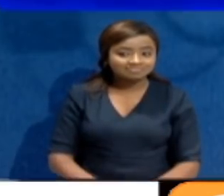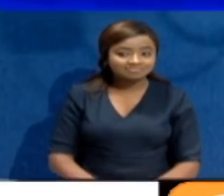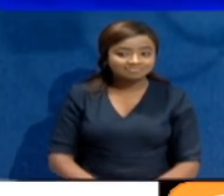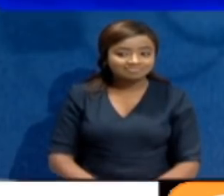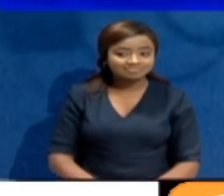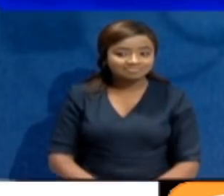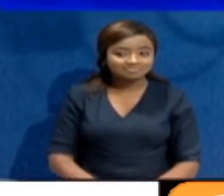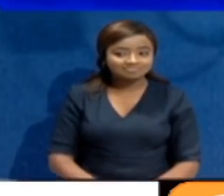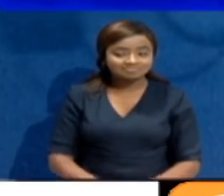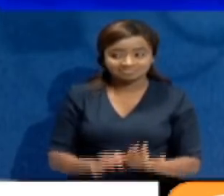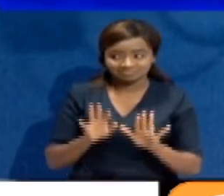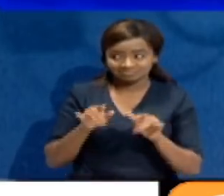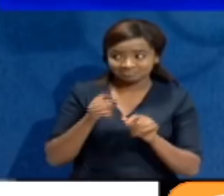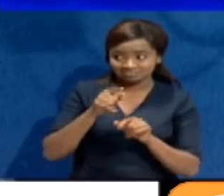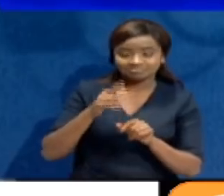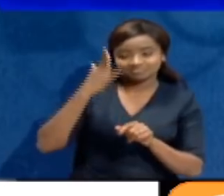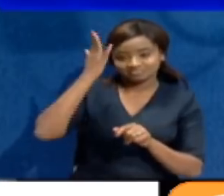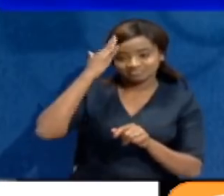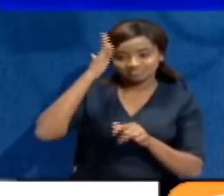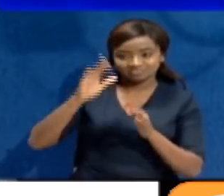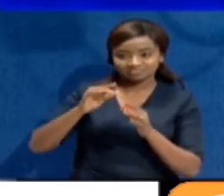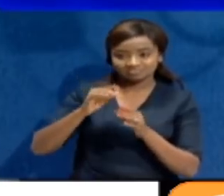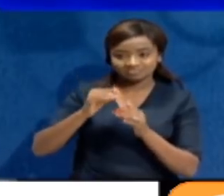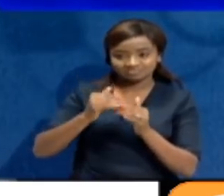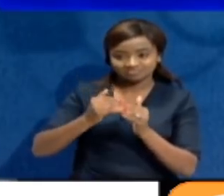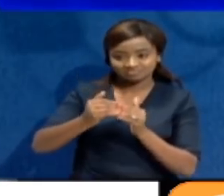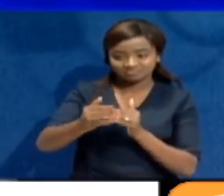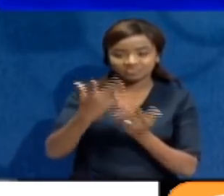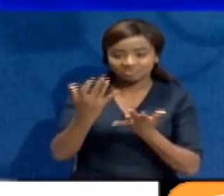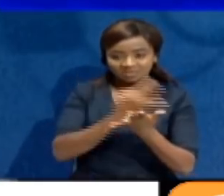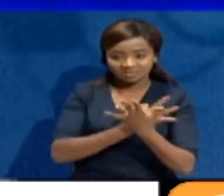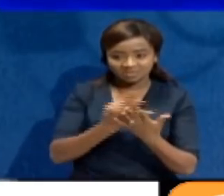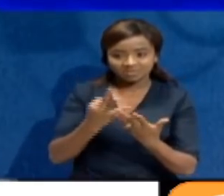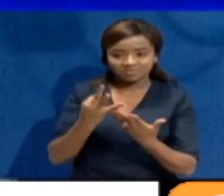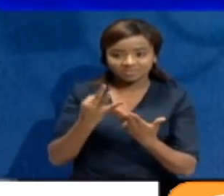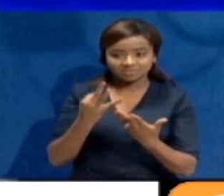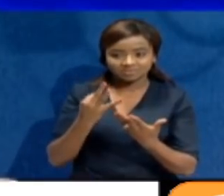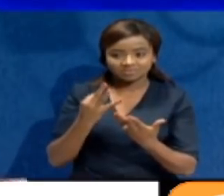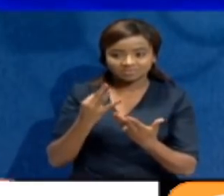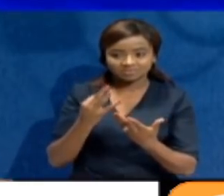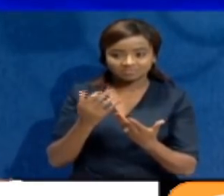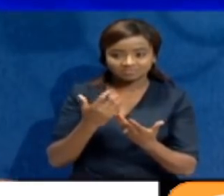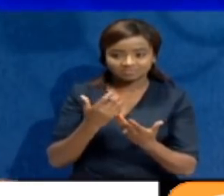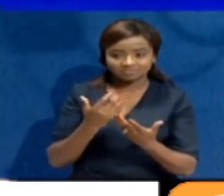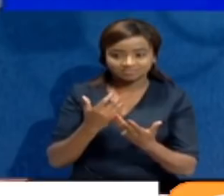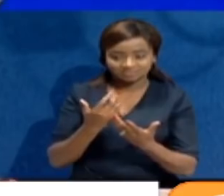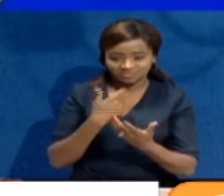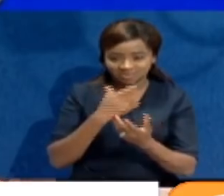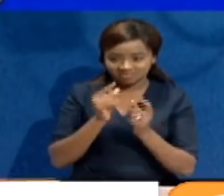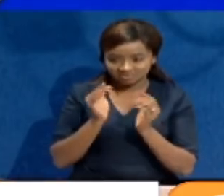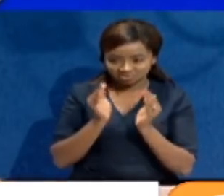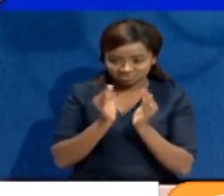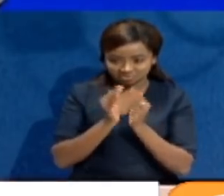That determination will be made very soon. Maybe the next 3 weeks, I'll be having a small gathering